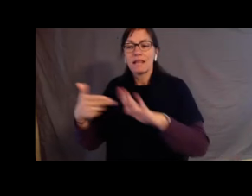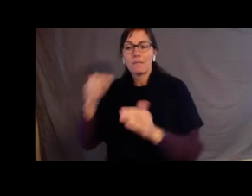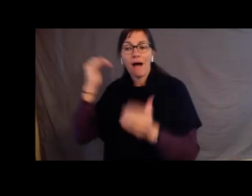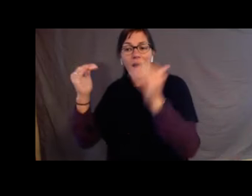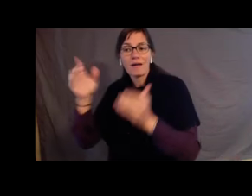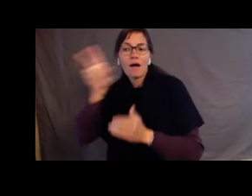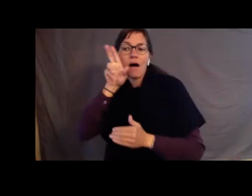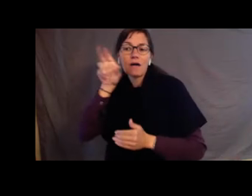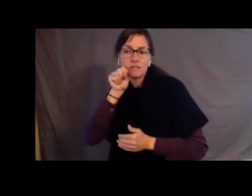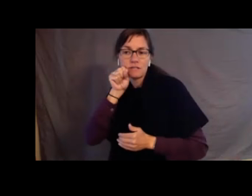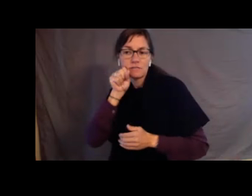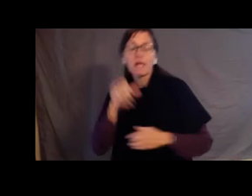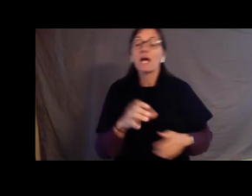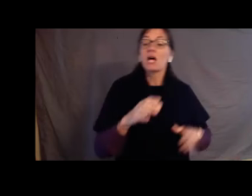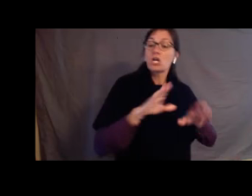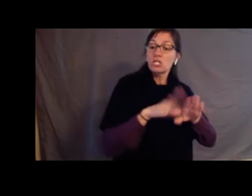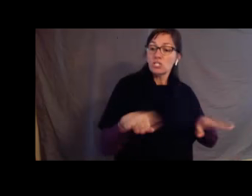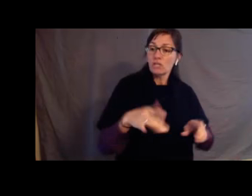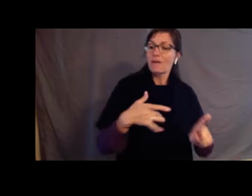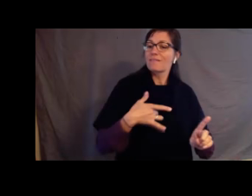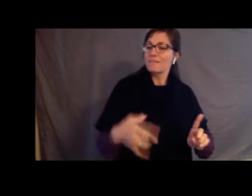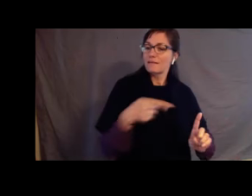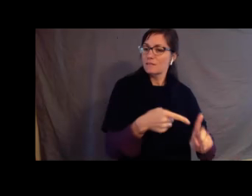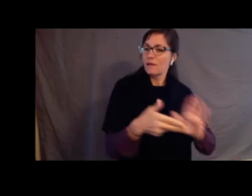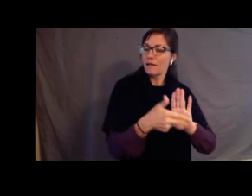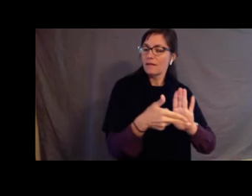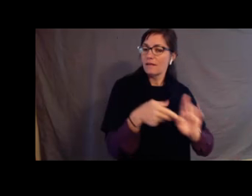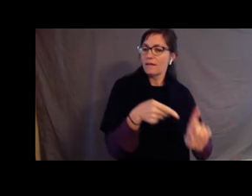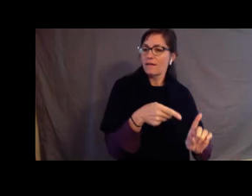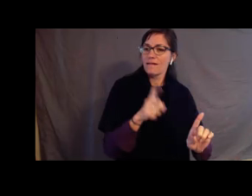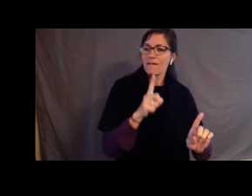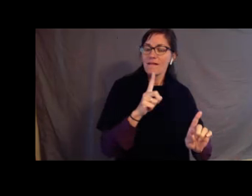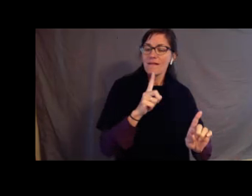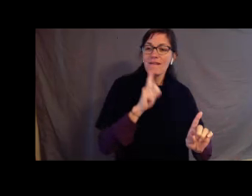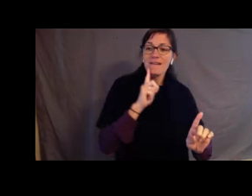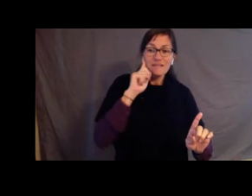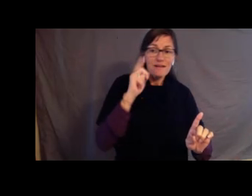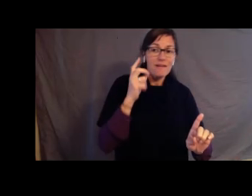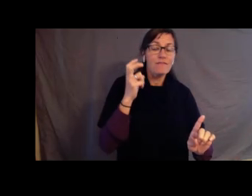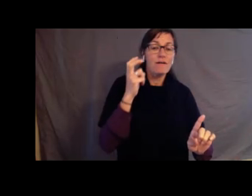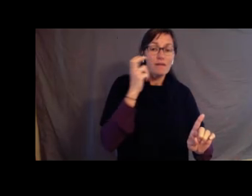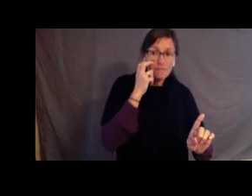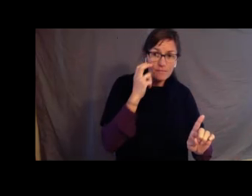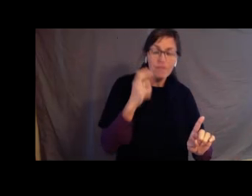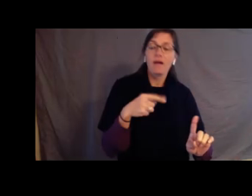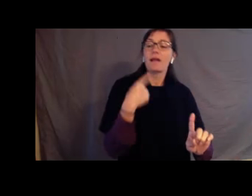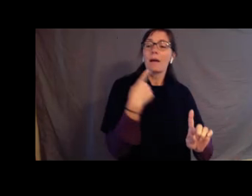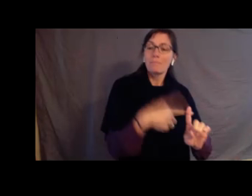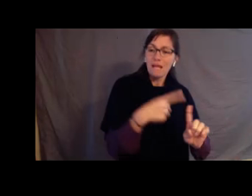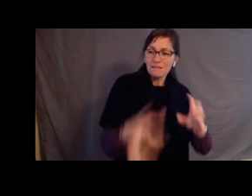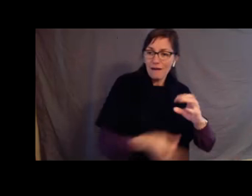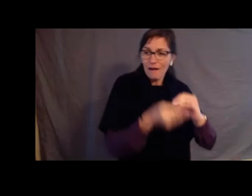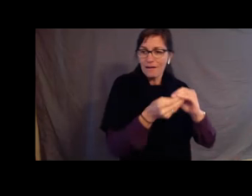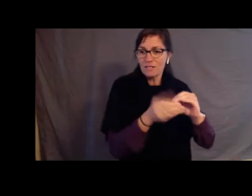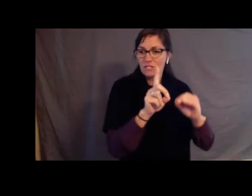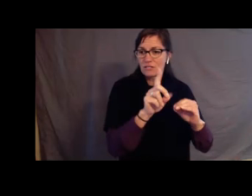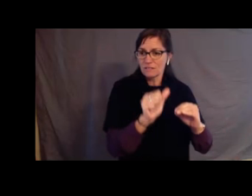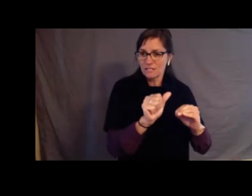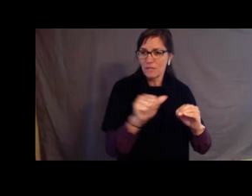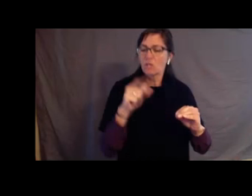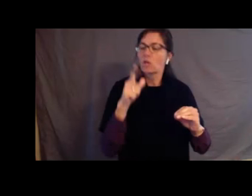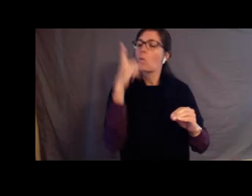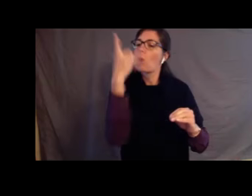who have deafblindness, again, getting back to that notion of additional disabilities, it really represents a very different